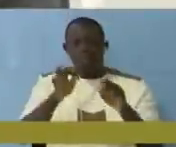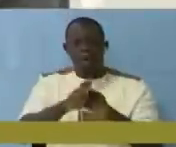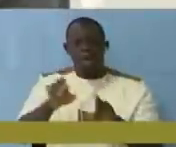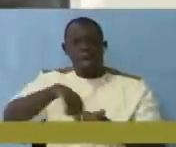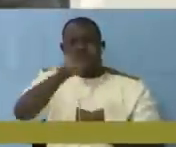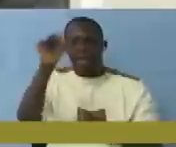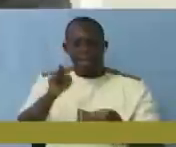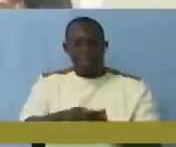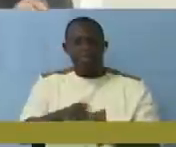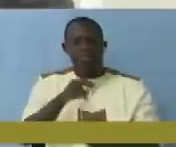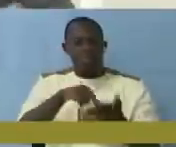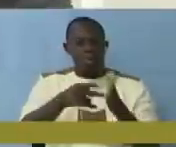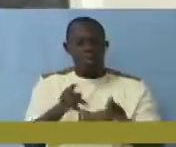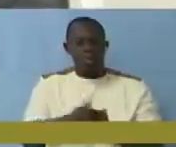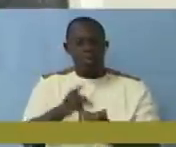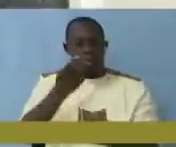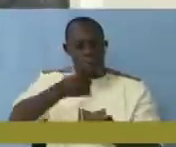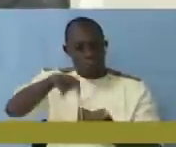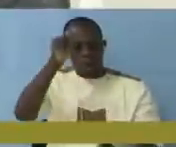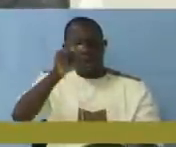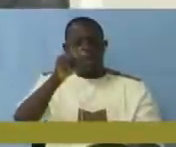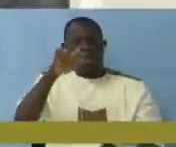correctly guess the team that dealt with him.